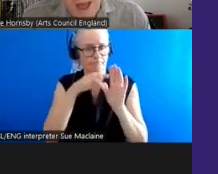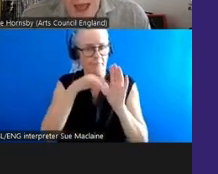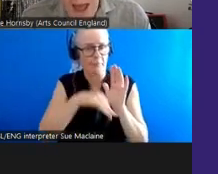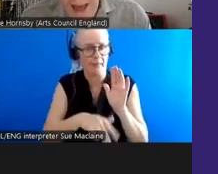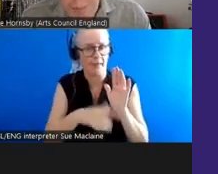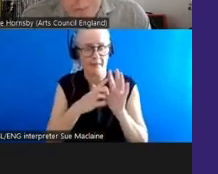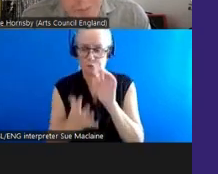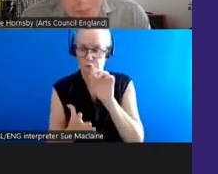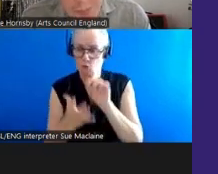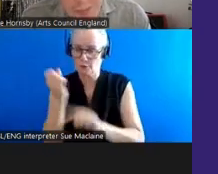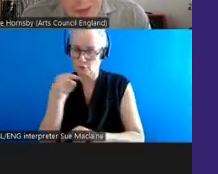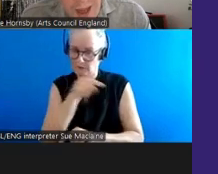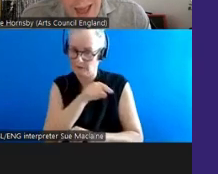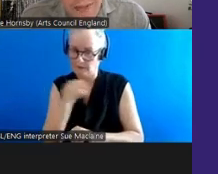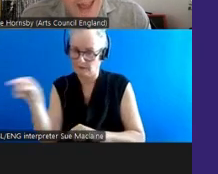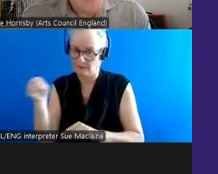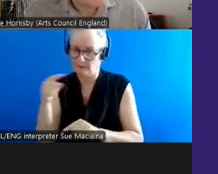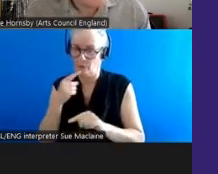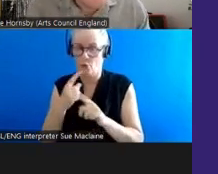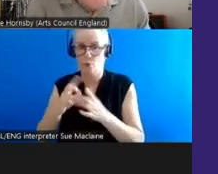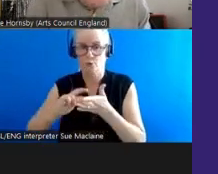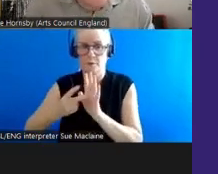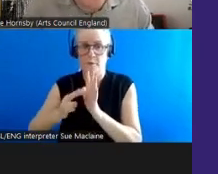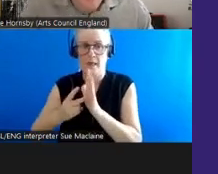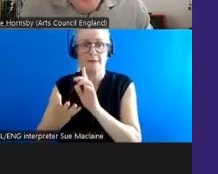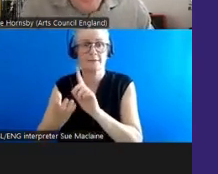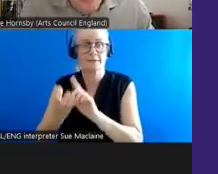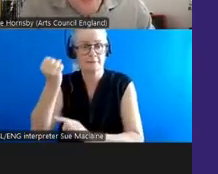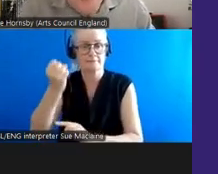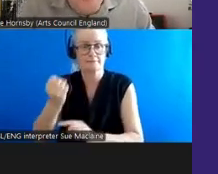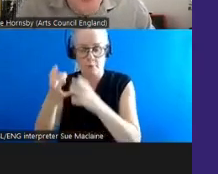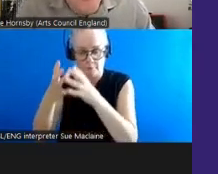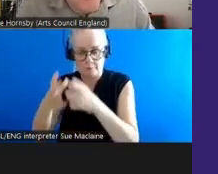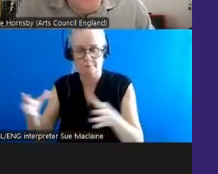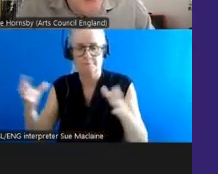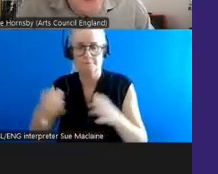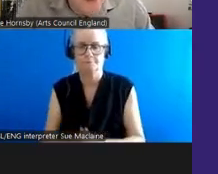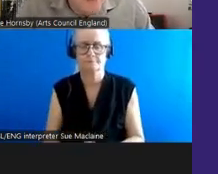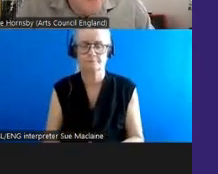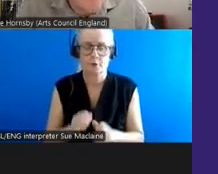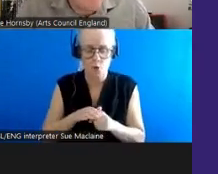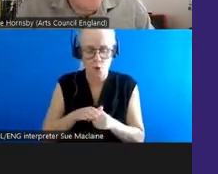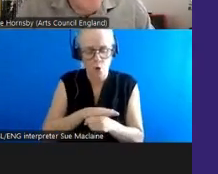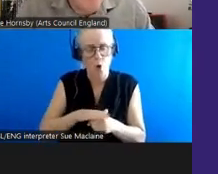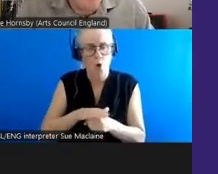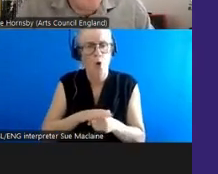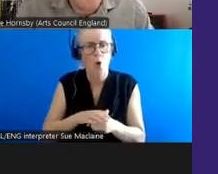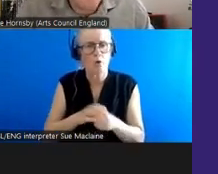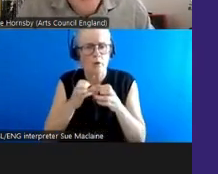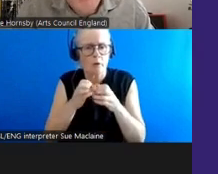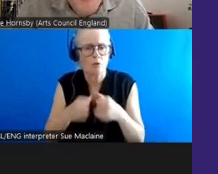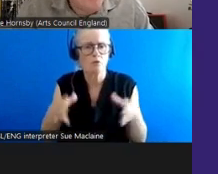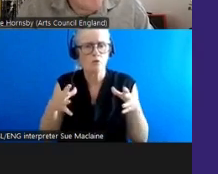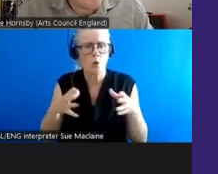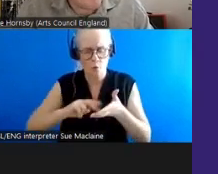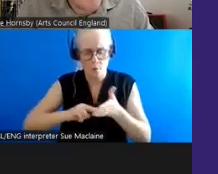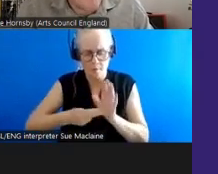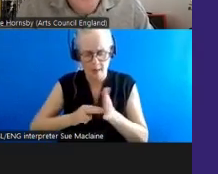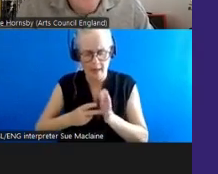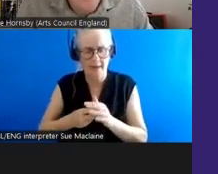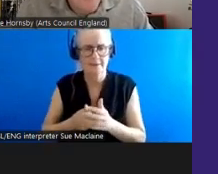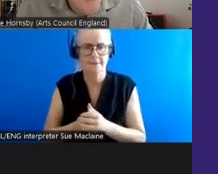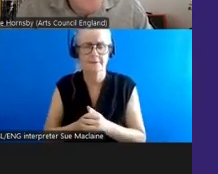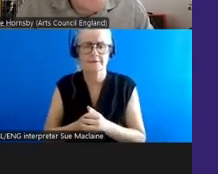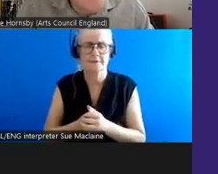plans. And then again, local growth plans, which strategic authorities will be developing, which will be